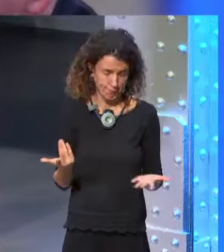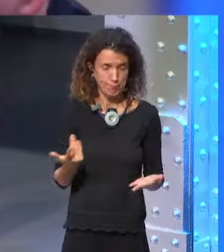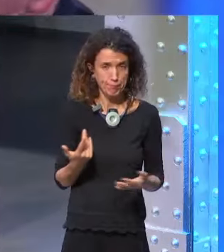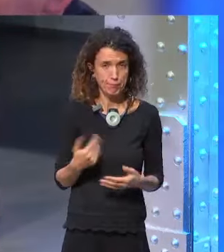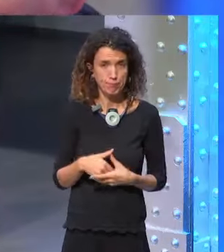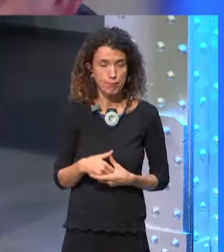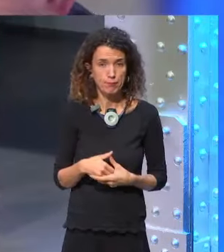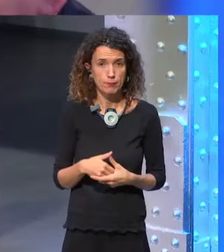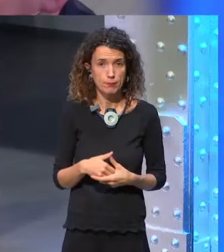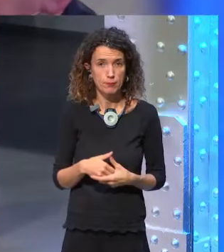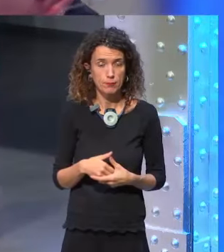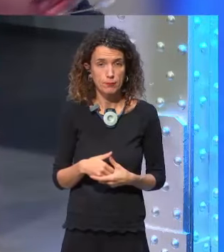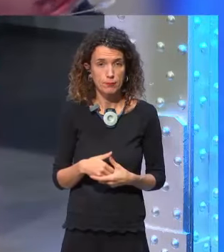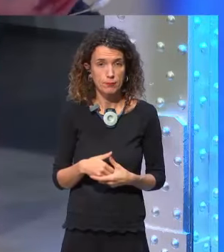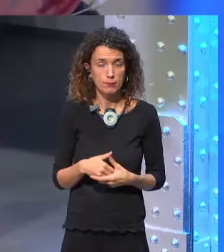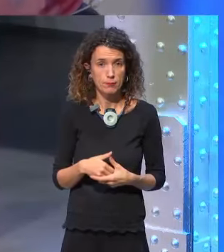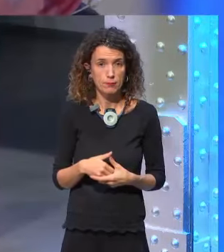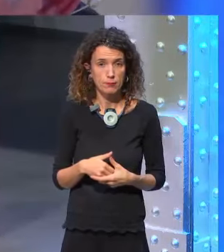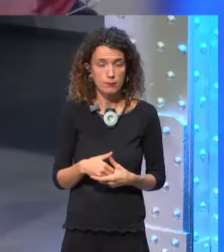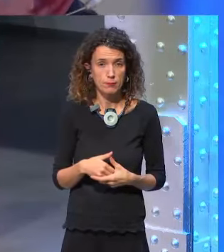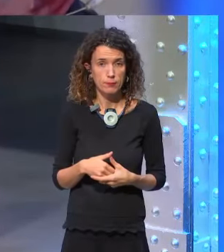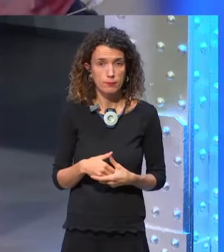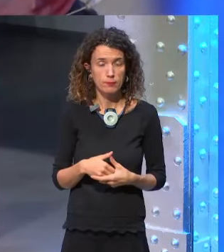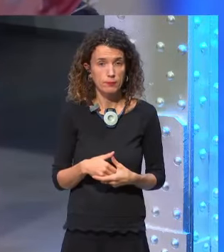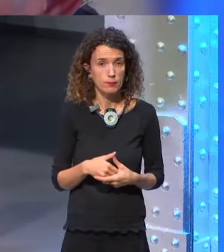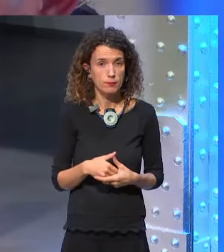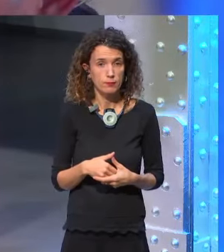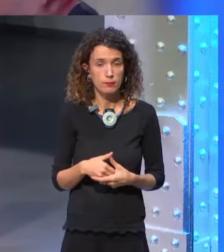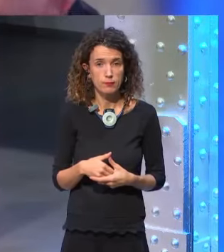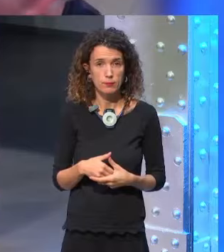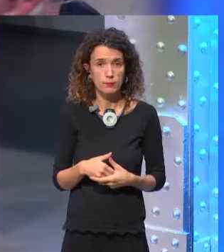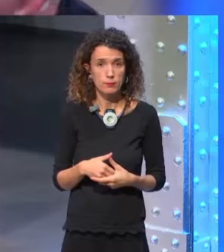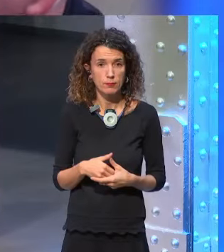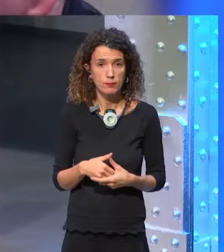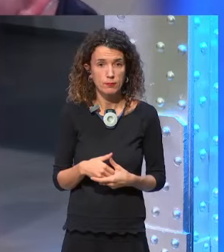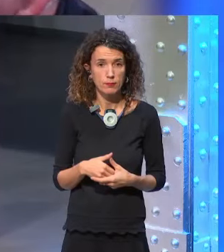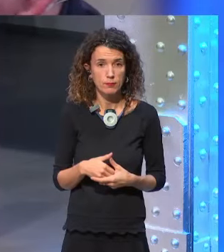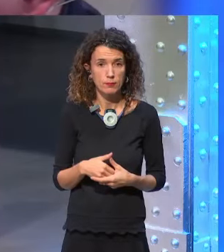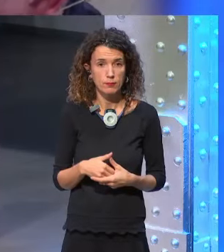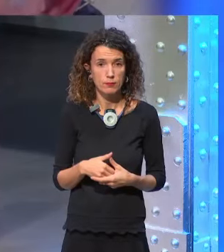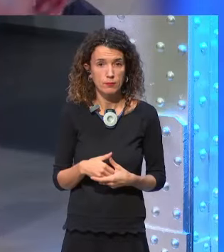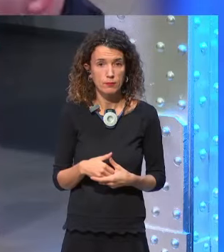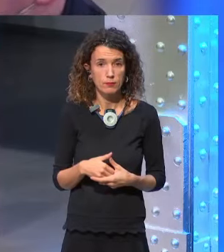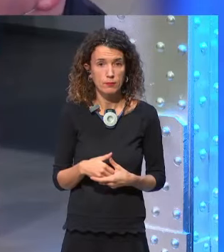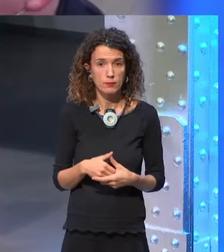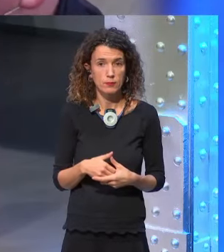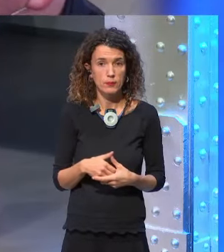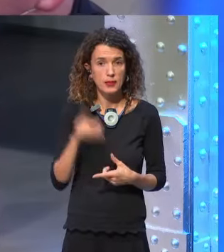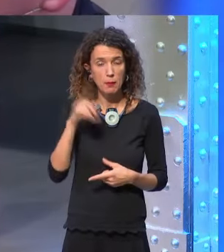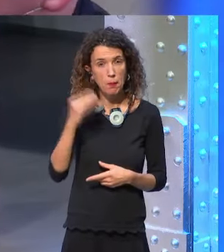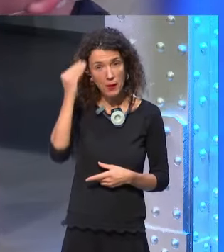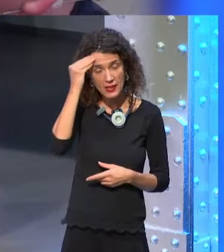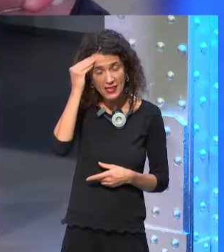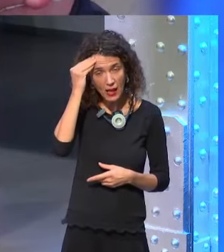just takes a bit of a long time, right? And so in that sense we say, well, okay, what has already grown, what industries are